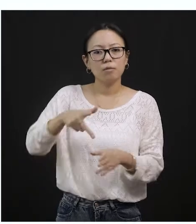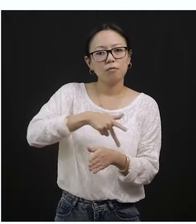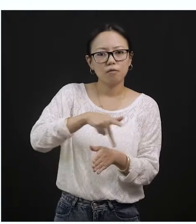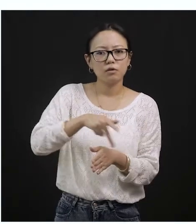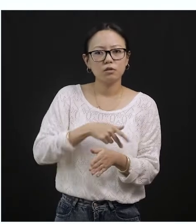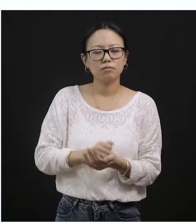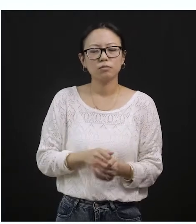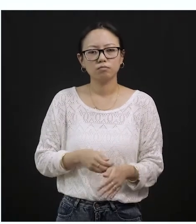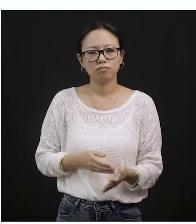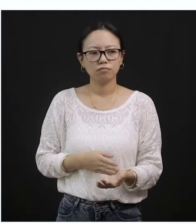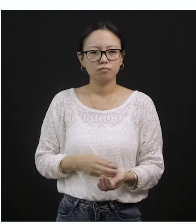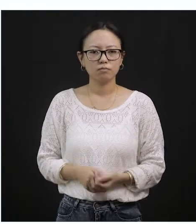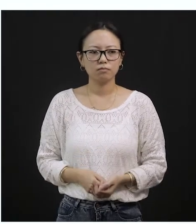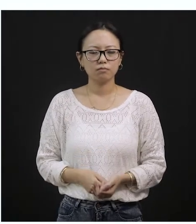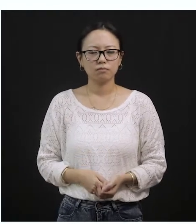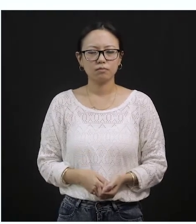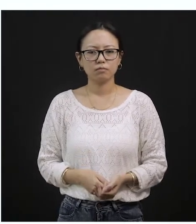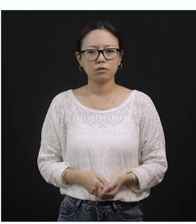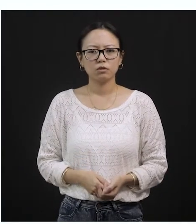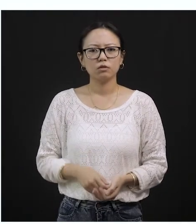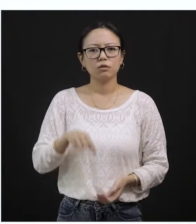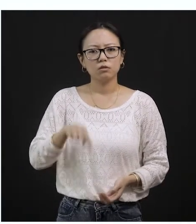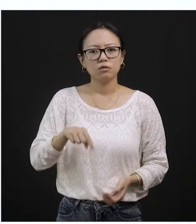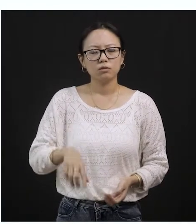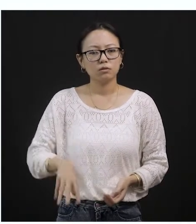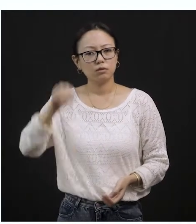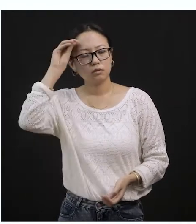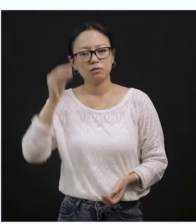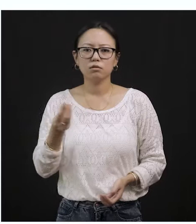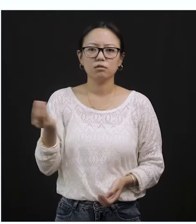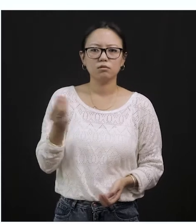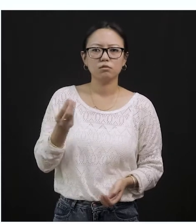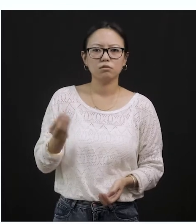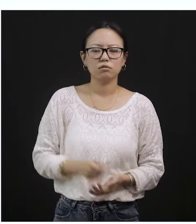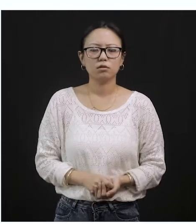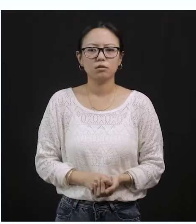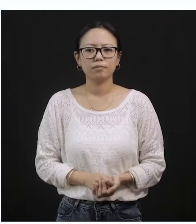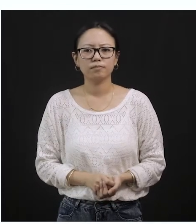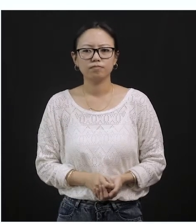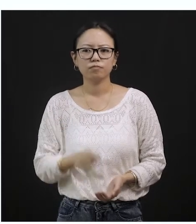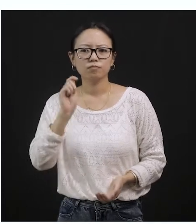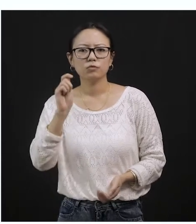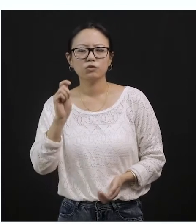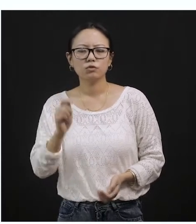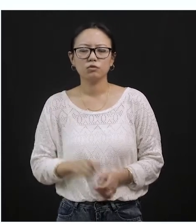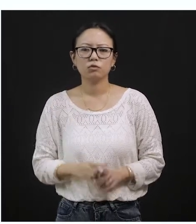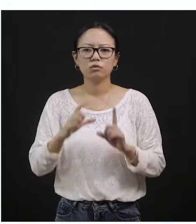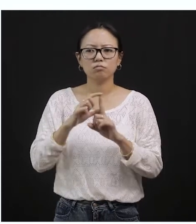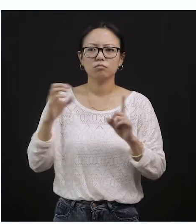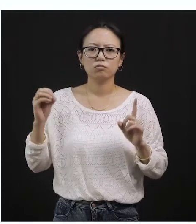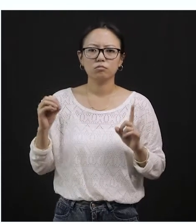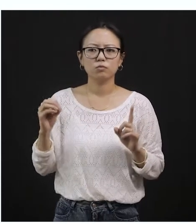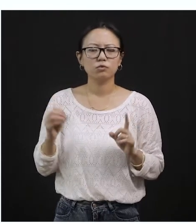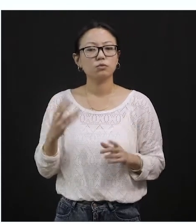So today we're going to learn about some of the profession that we see around us. If we keep on, learning all the professions, it